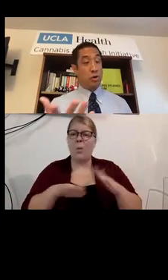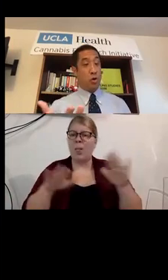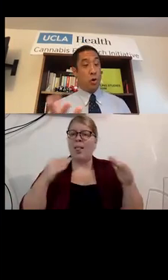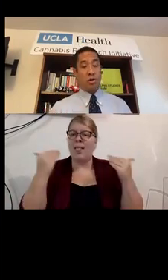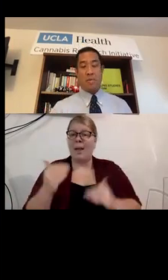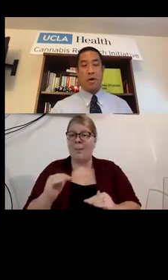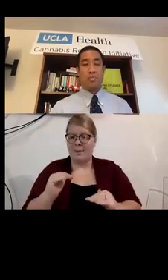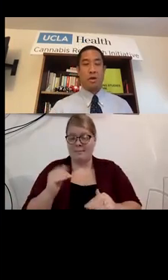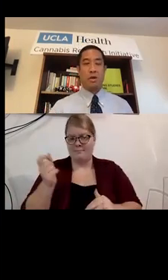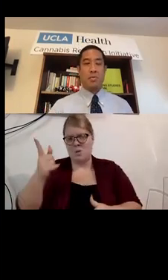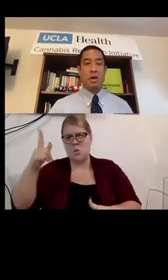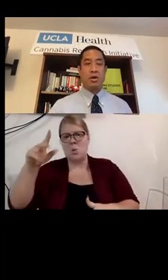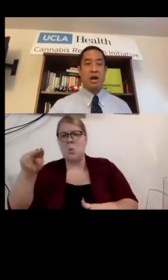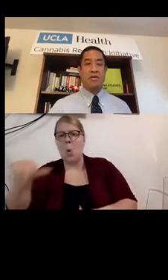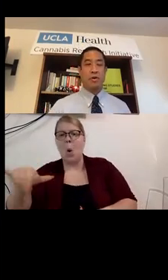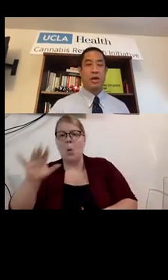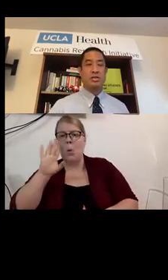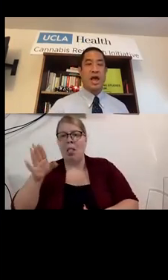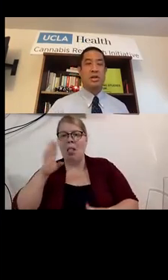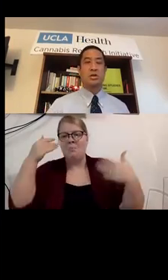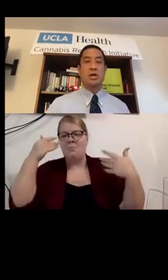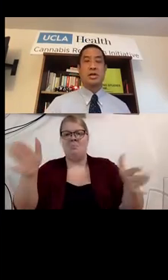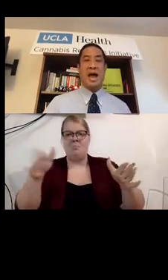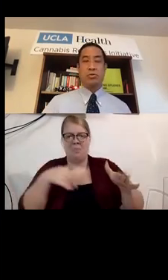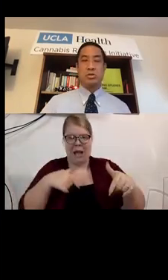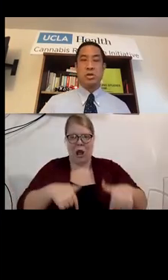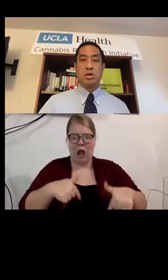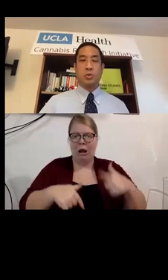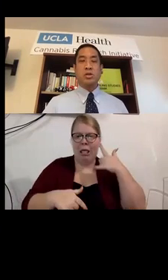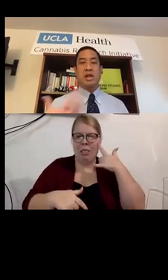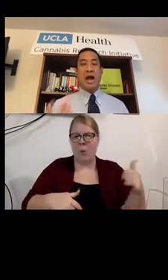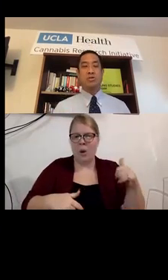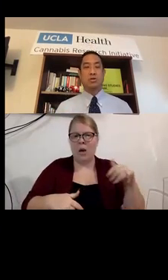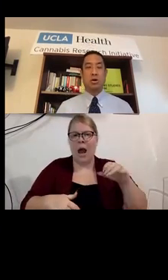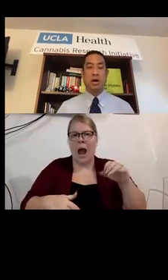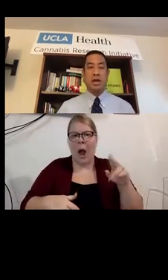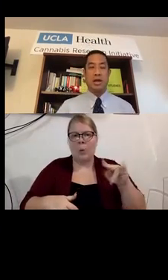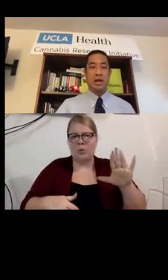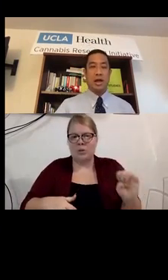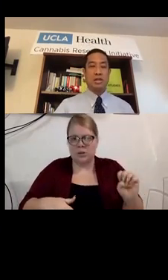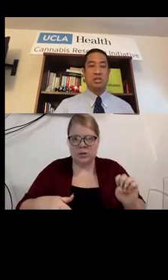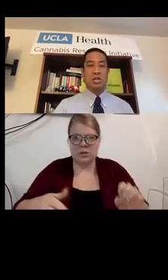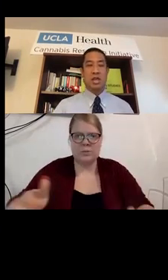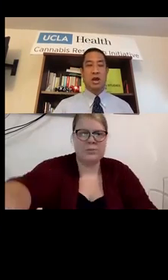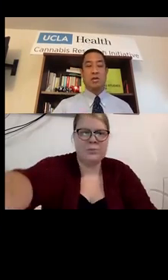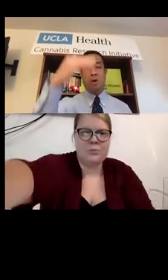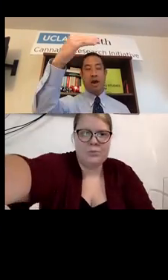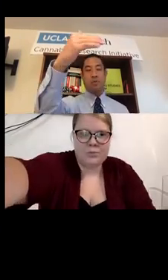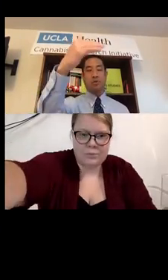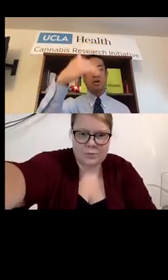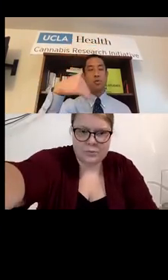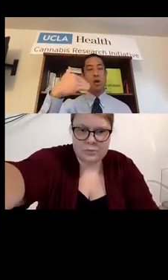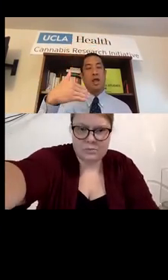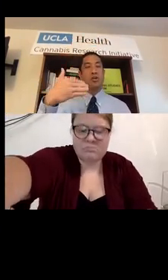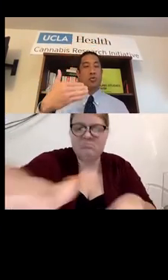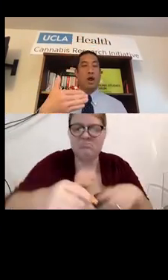what the New York amount would be, but here in California, it's actually an ounce. So what does an ounce look like? And you can see there in the bottom, it's